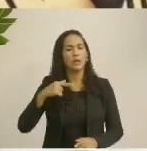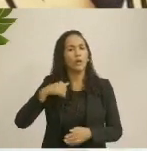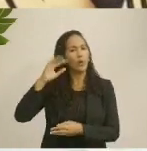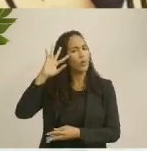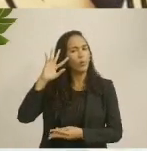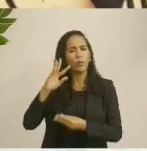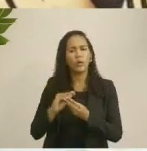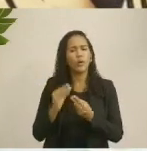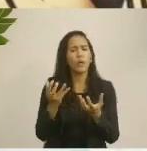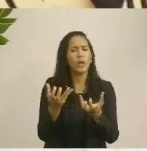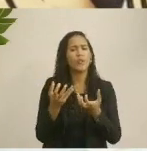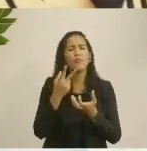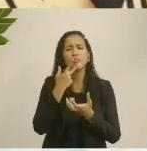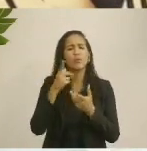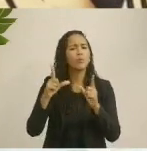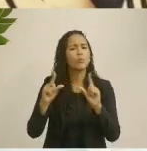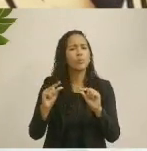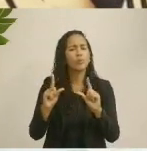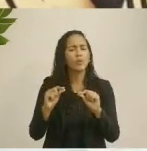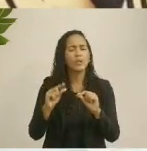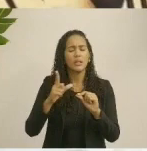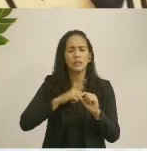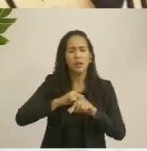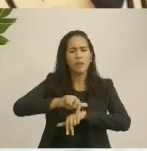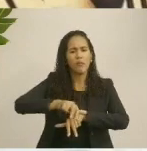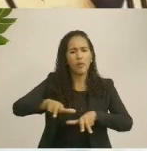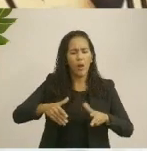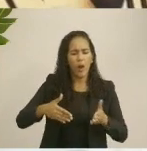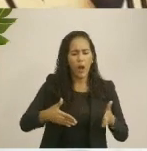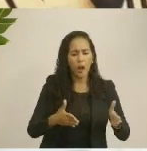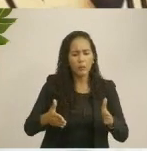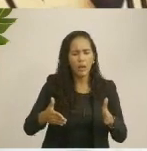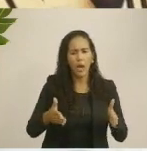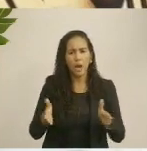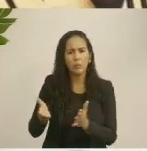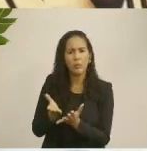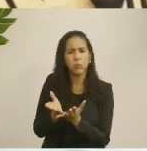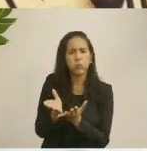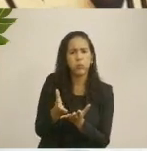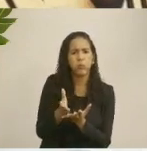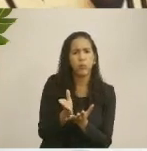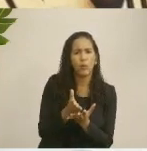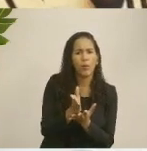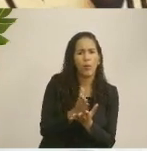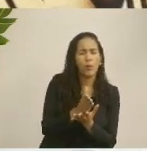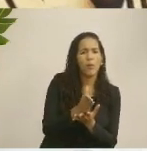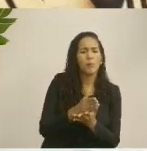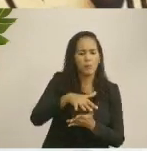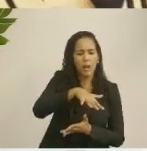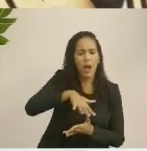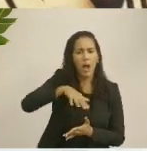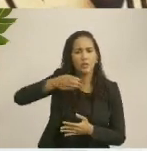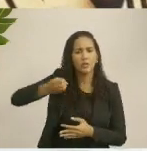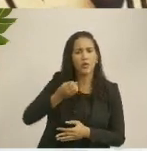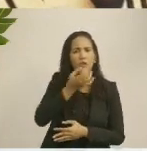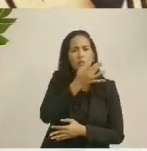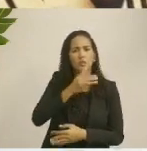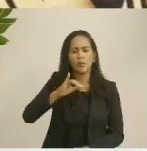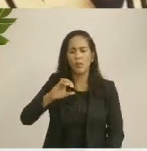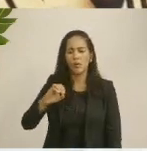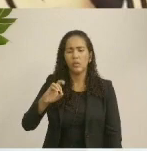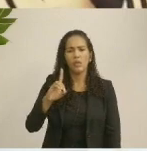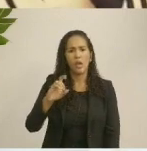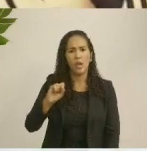multiple pathways to SDG innovation. And I want to mention three very